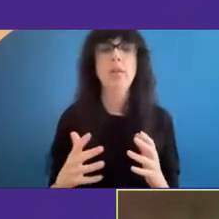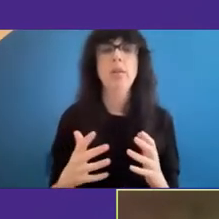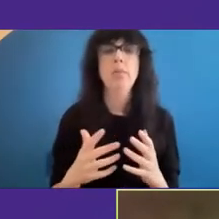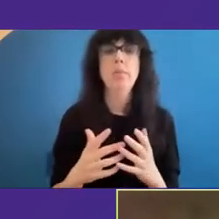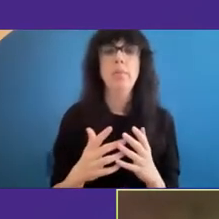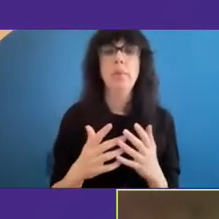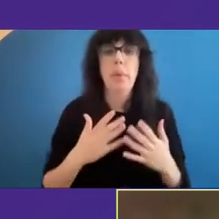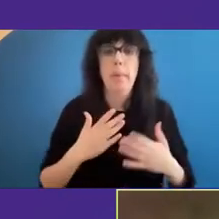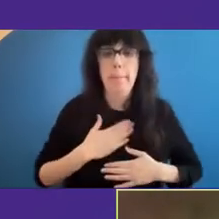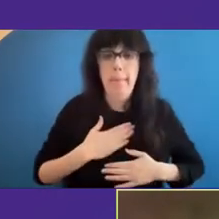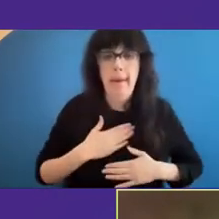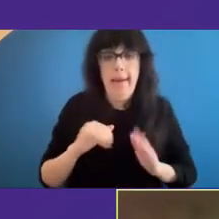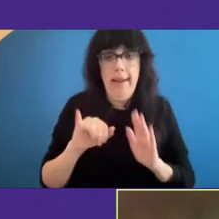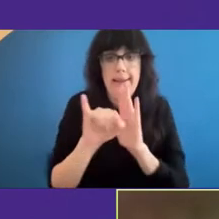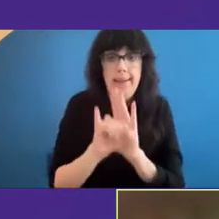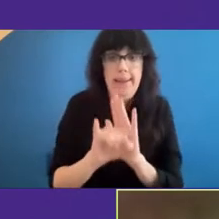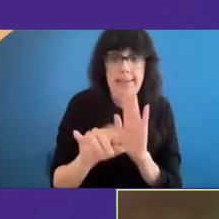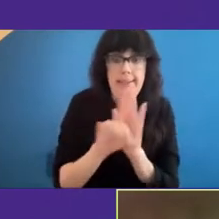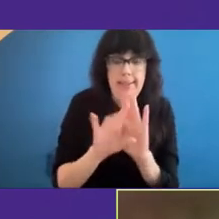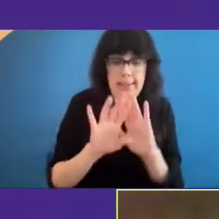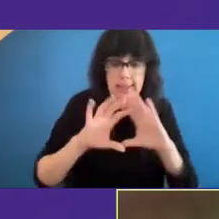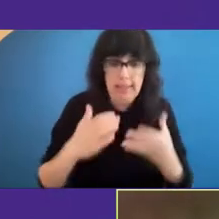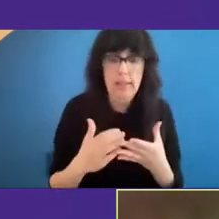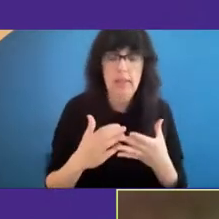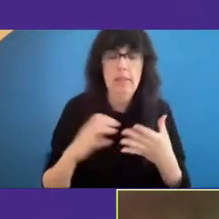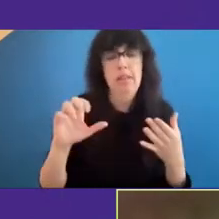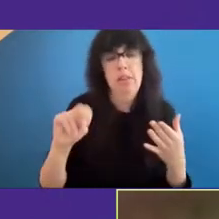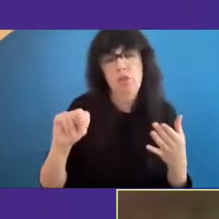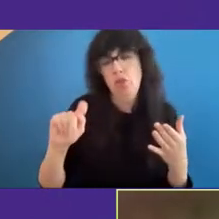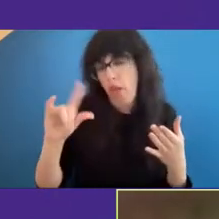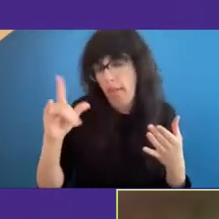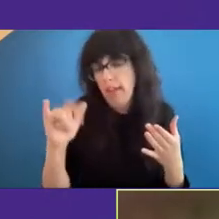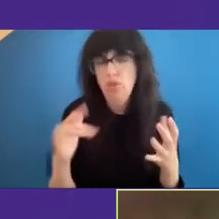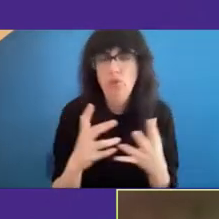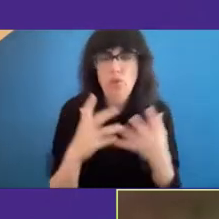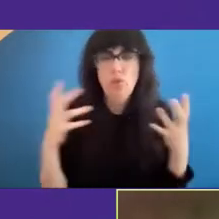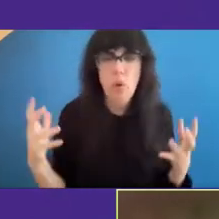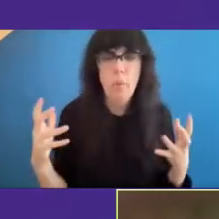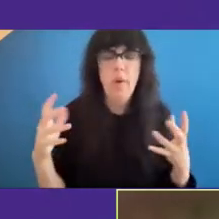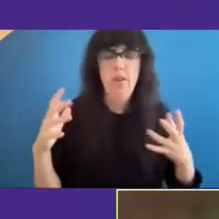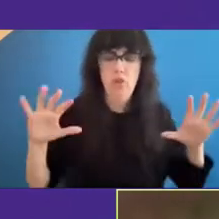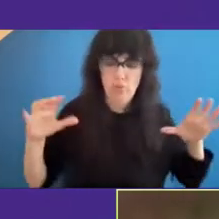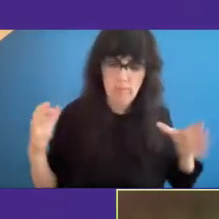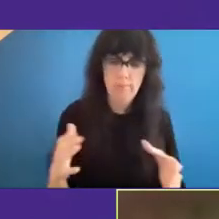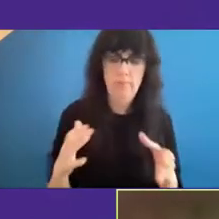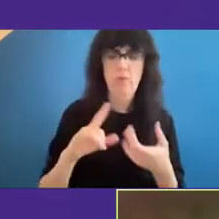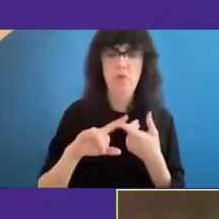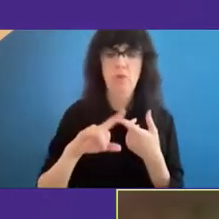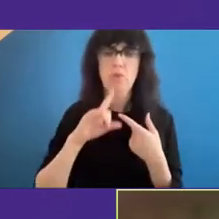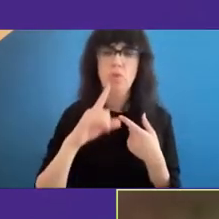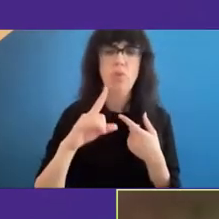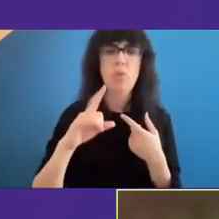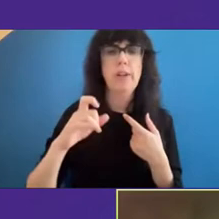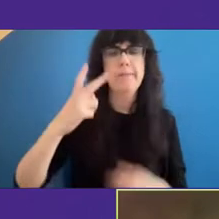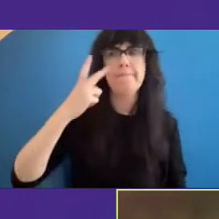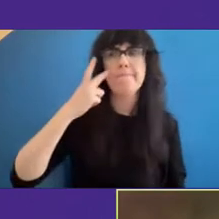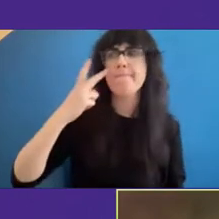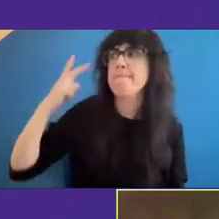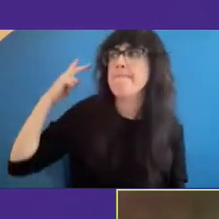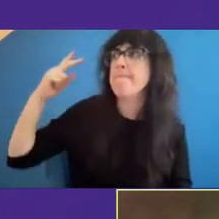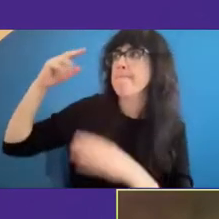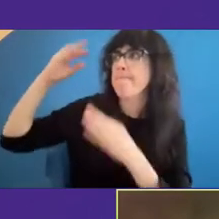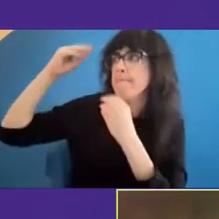my ontology, as it were, is reflective of that identity,